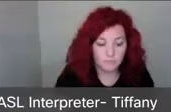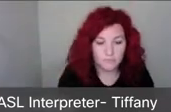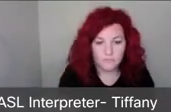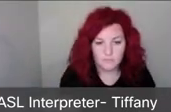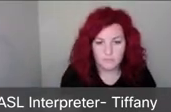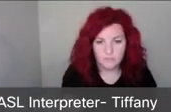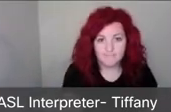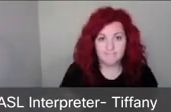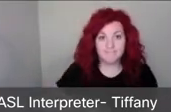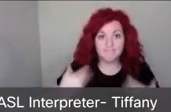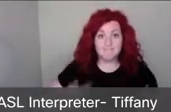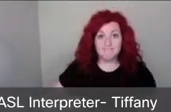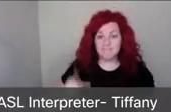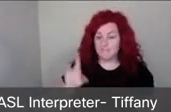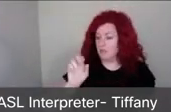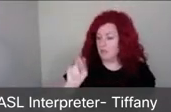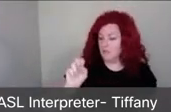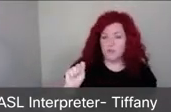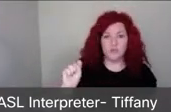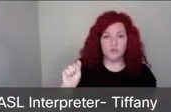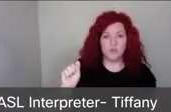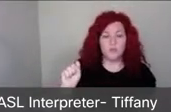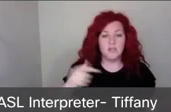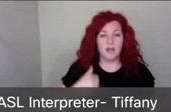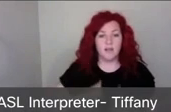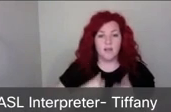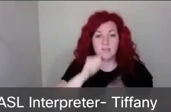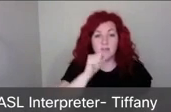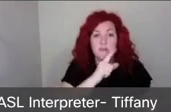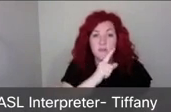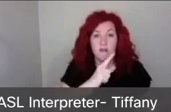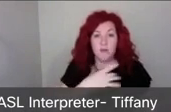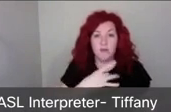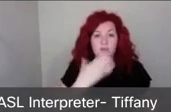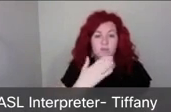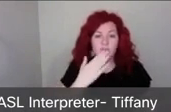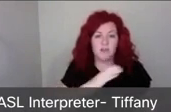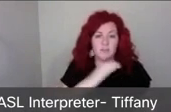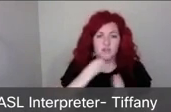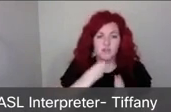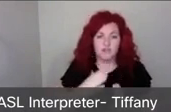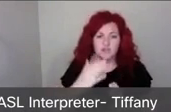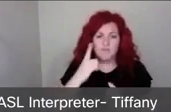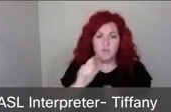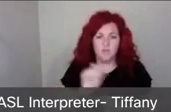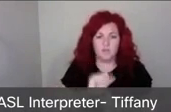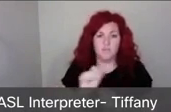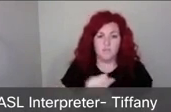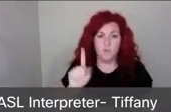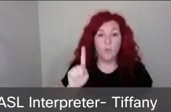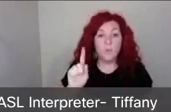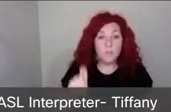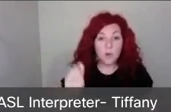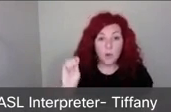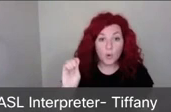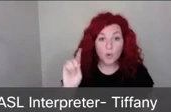I'm Dan Schwartz and live in Scottsdale Precinct. I would like to thank the commissioners for the labors that have gotten us to the version 1.0 draft maps.